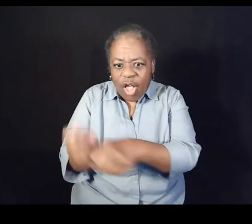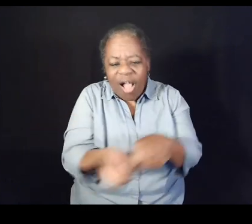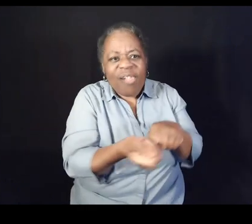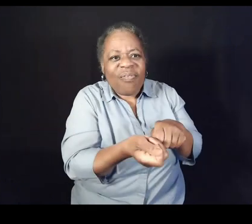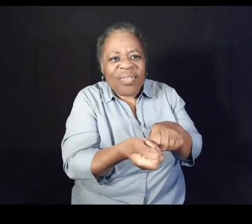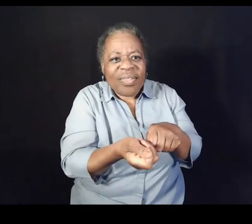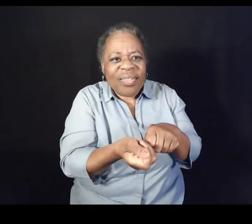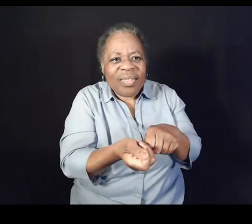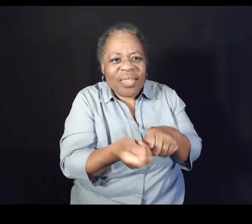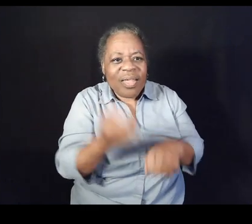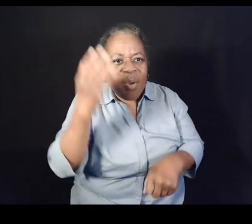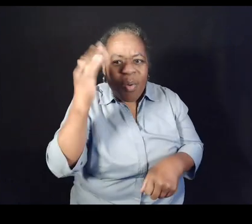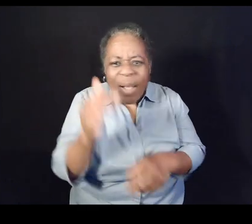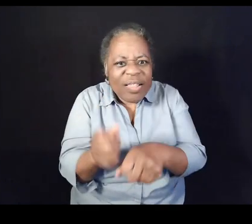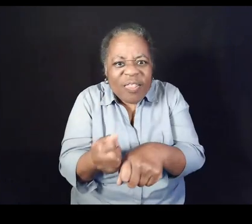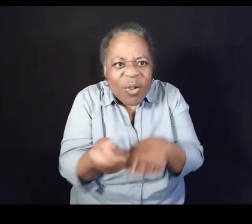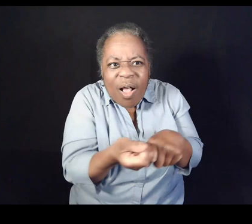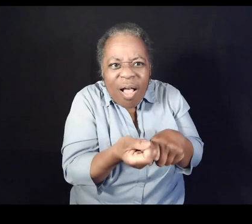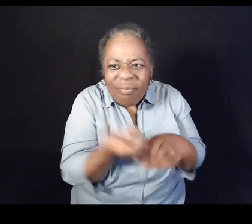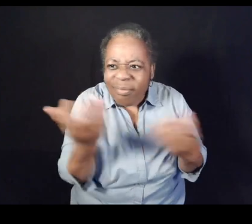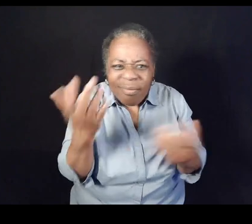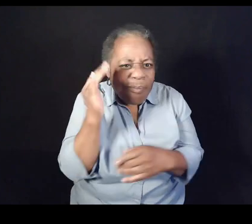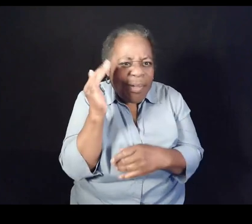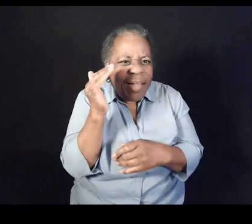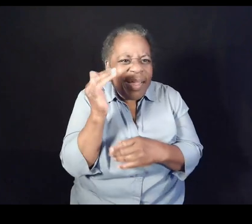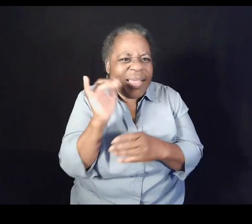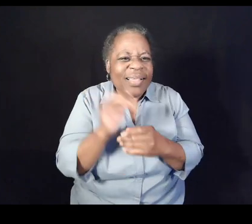is there golf anyway? That's a good question.